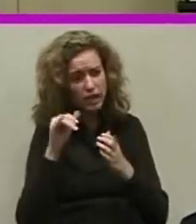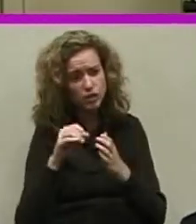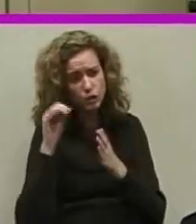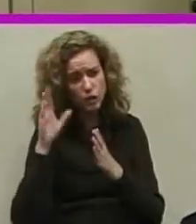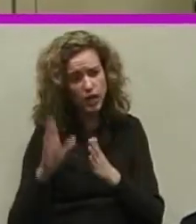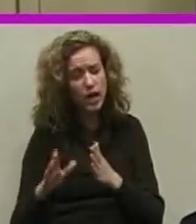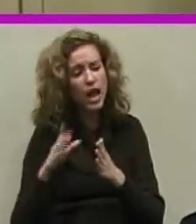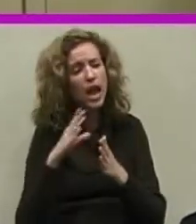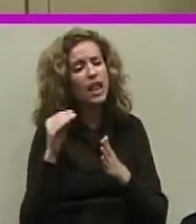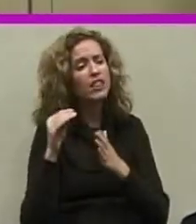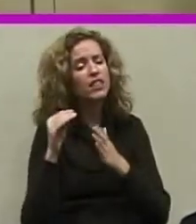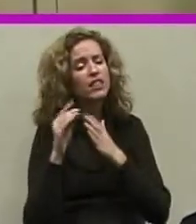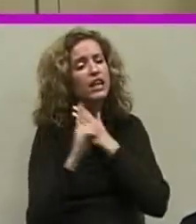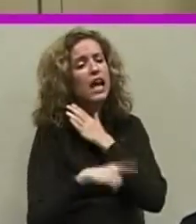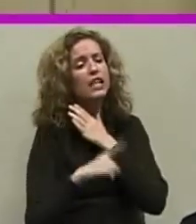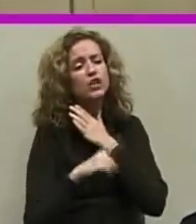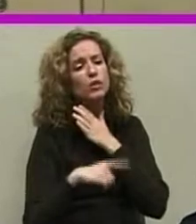consequences?